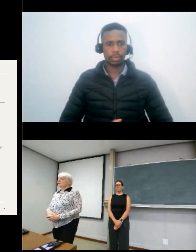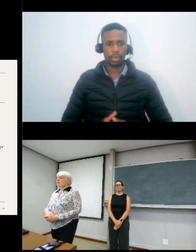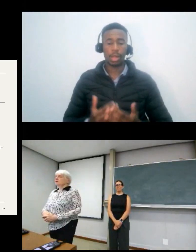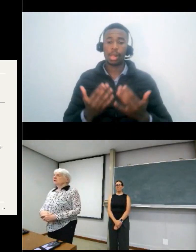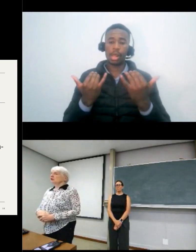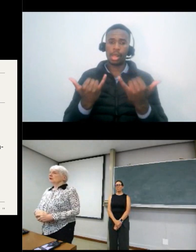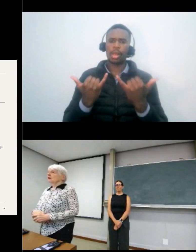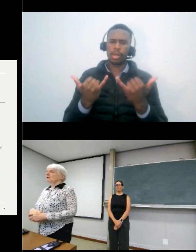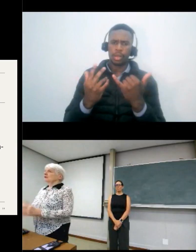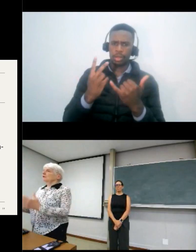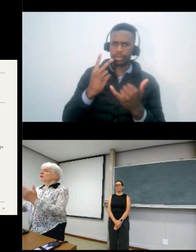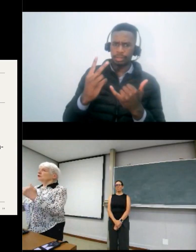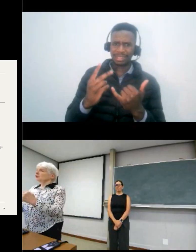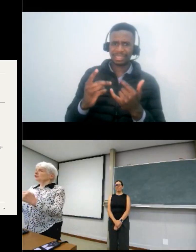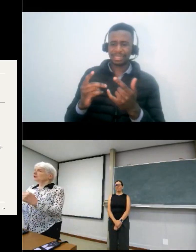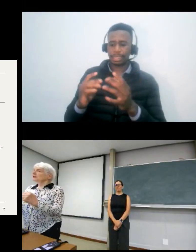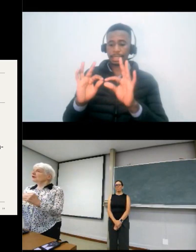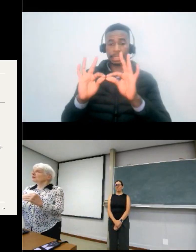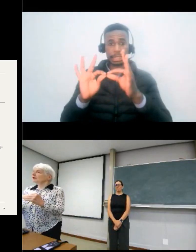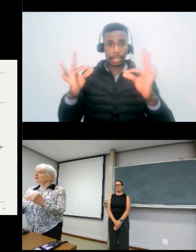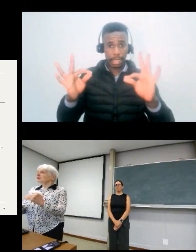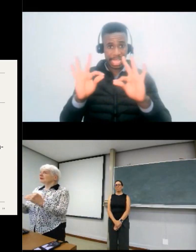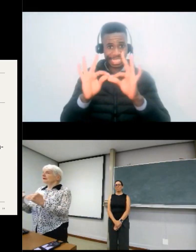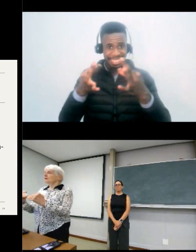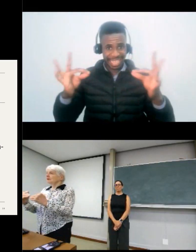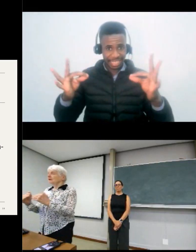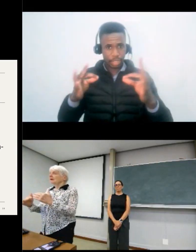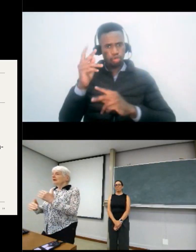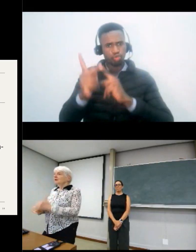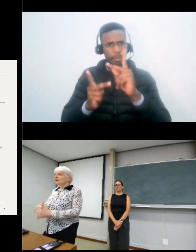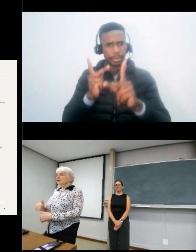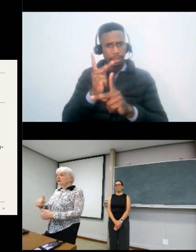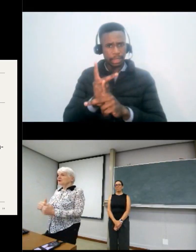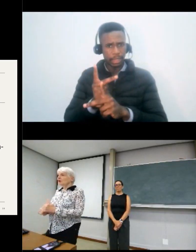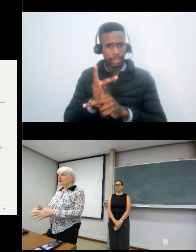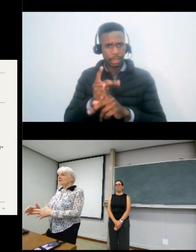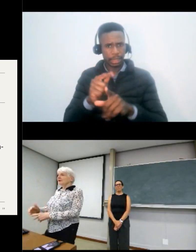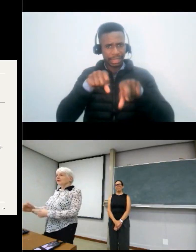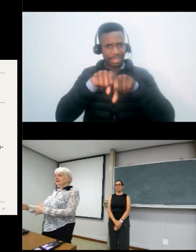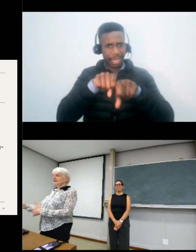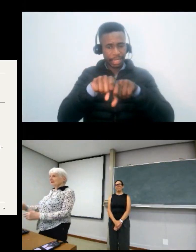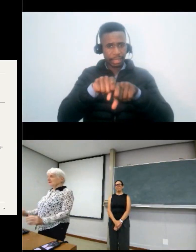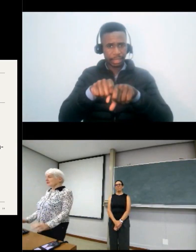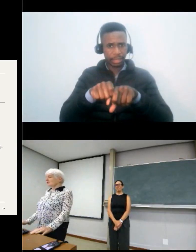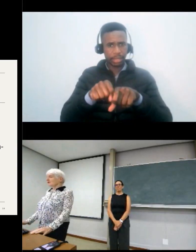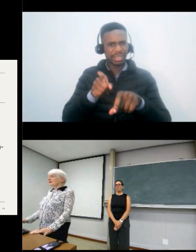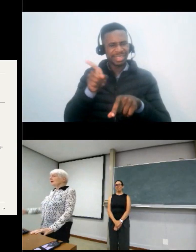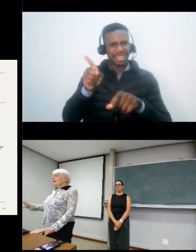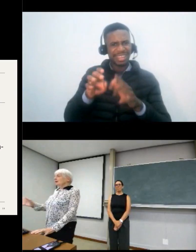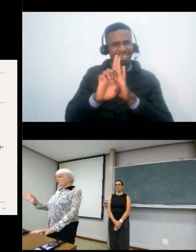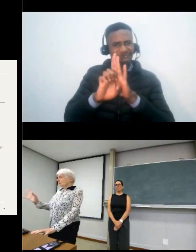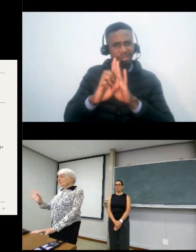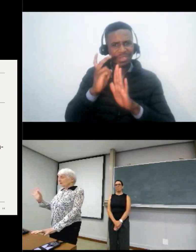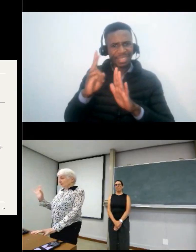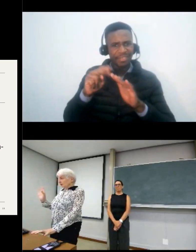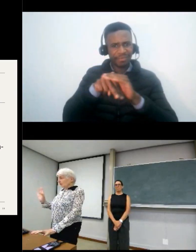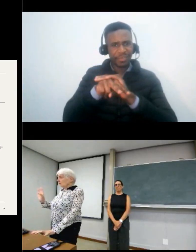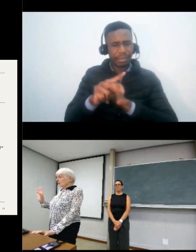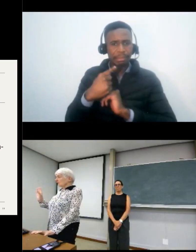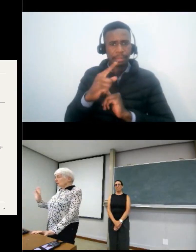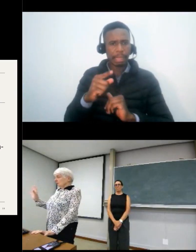the sentence repetition task, the one you saw an example of just now with the, you know, she does not like milk and so on.